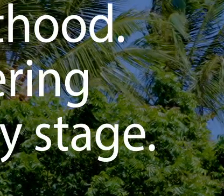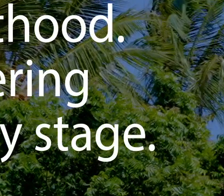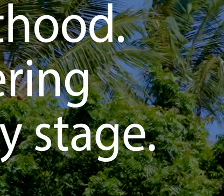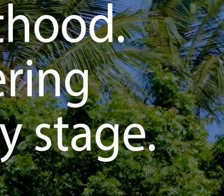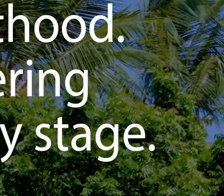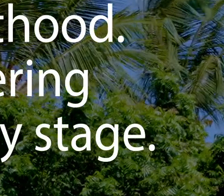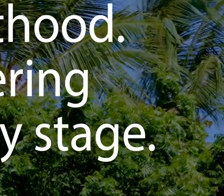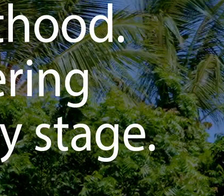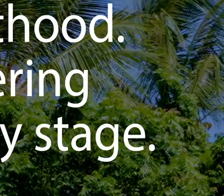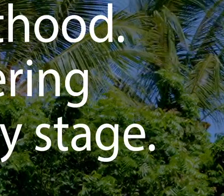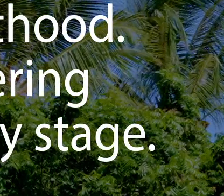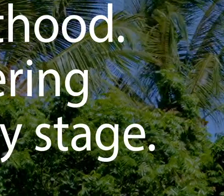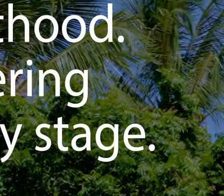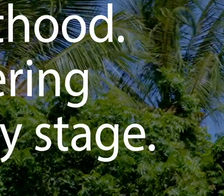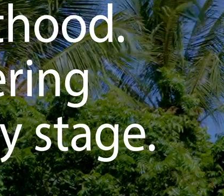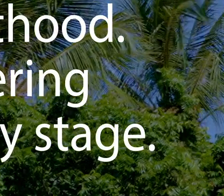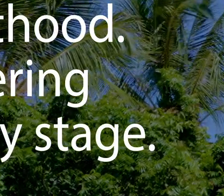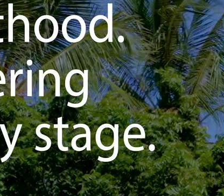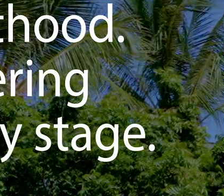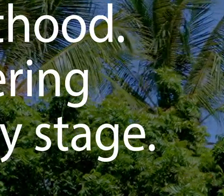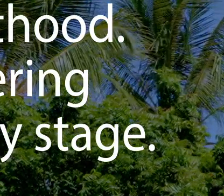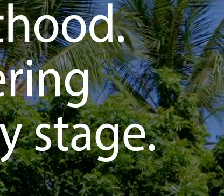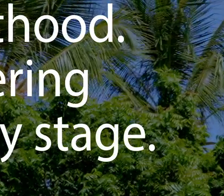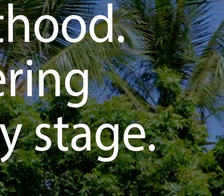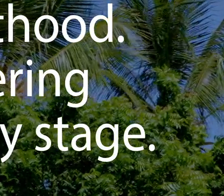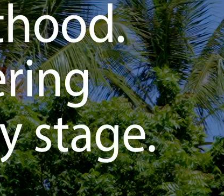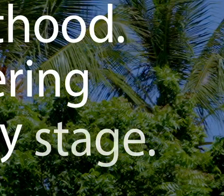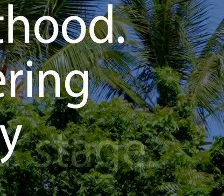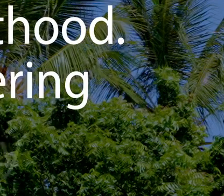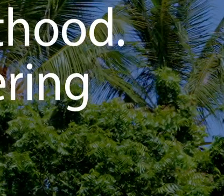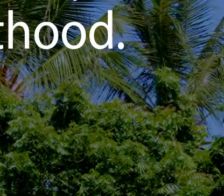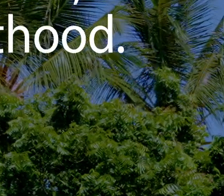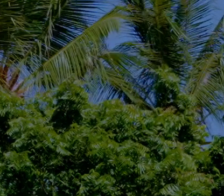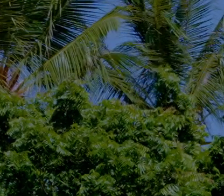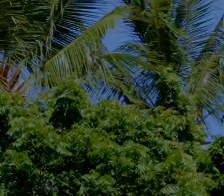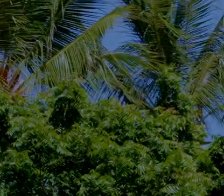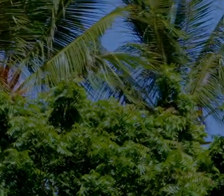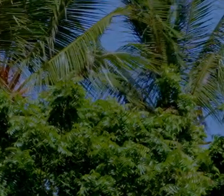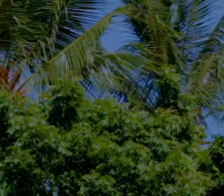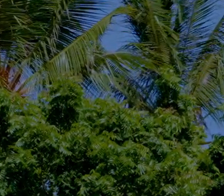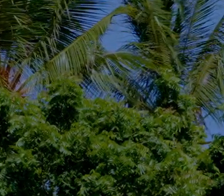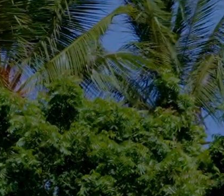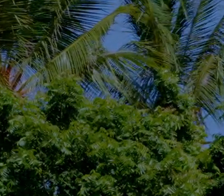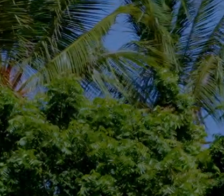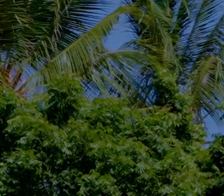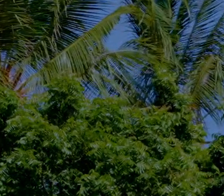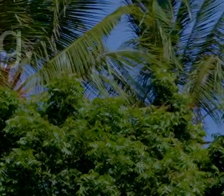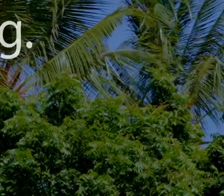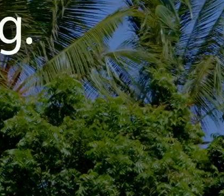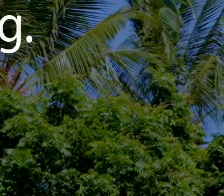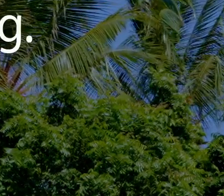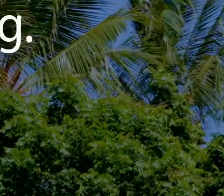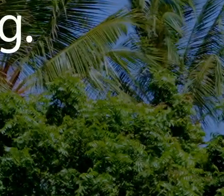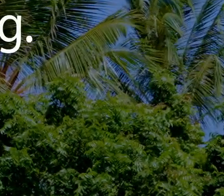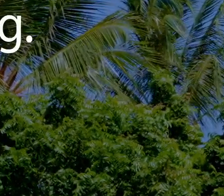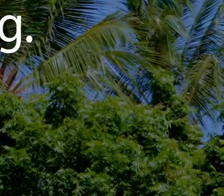childhood to adulthood. Elimu embodies this by offering learning opportunities at every stage. Then there is play-based learning,